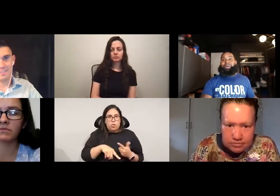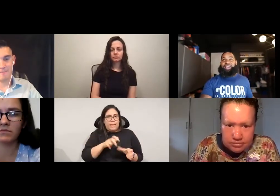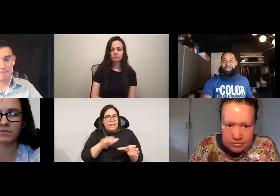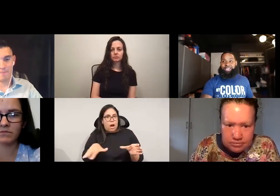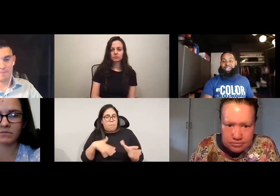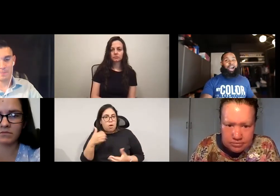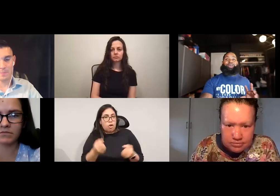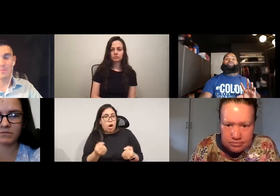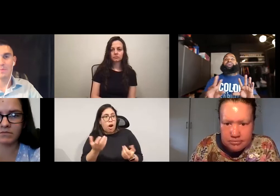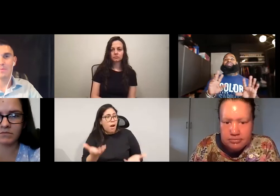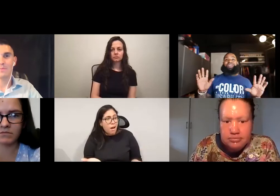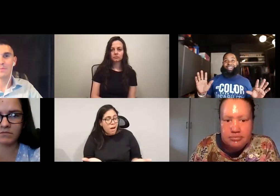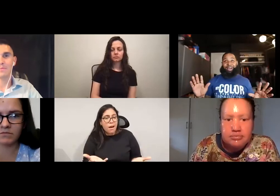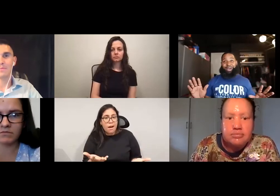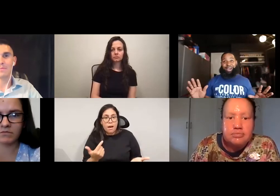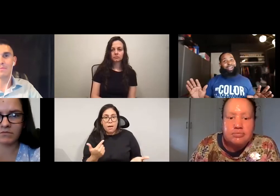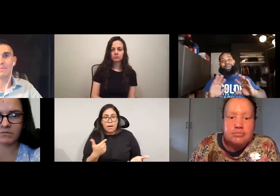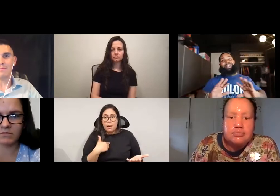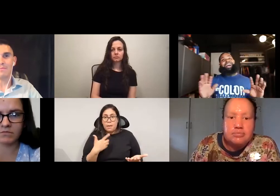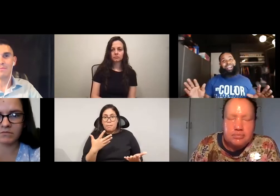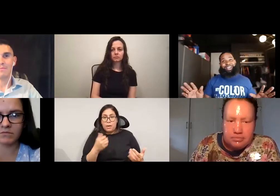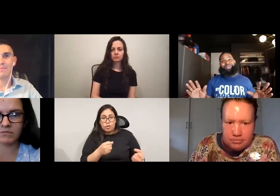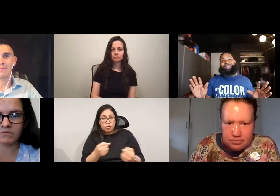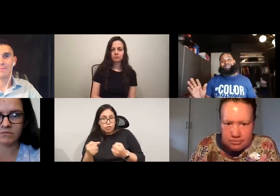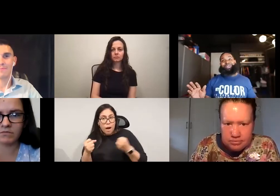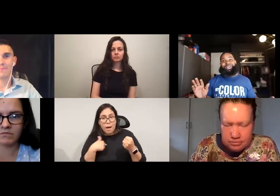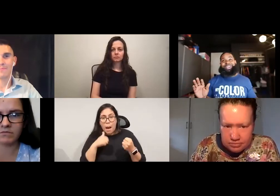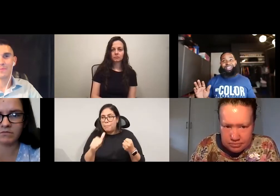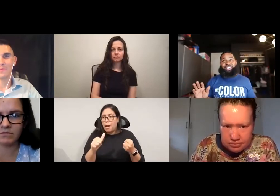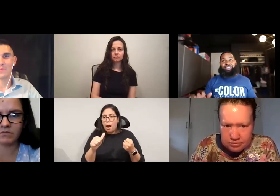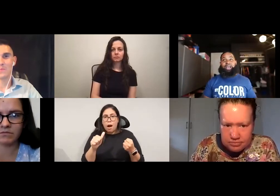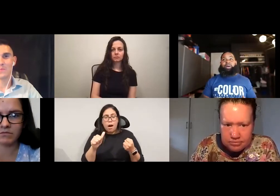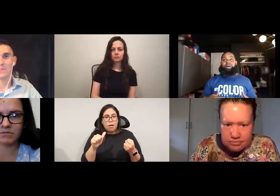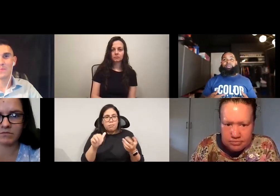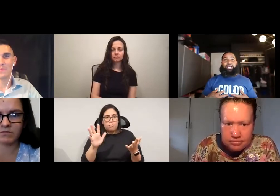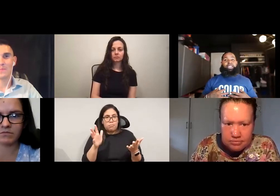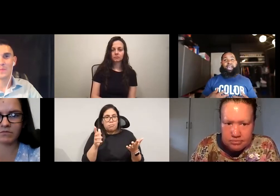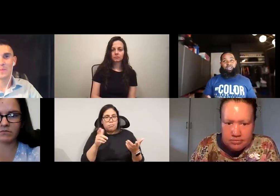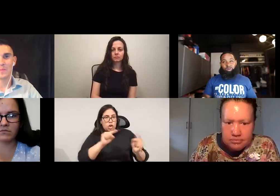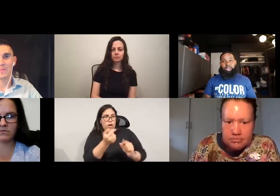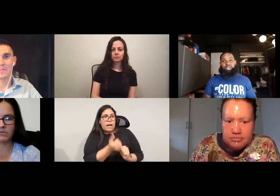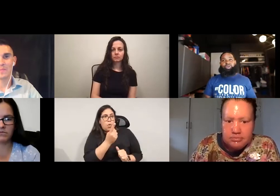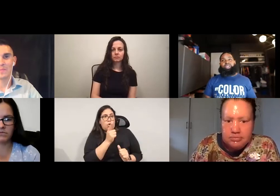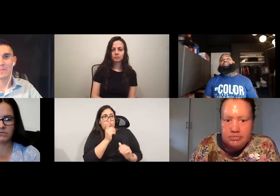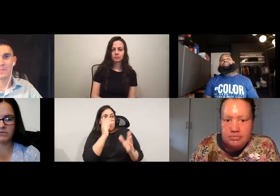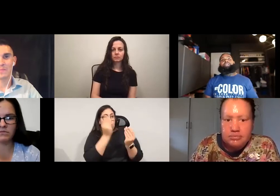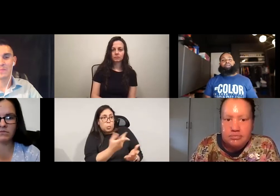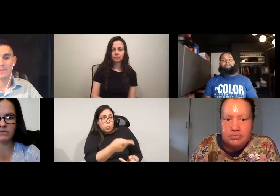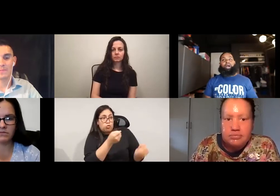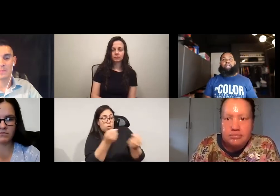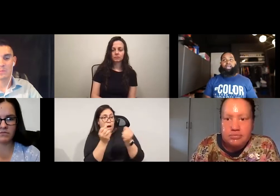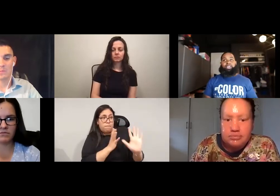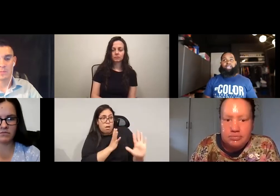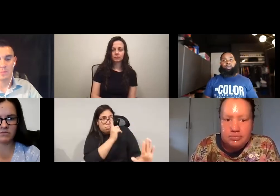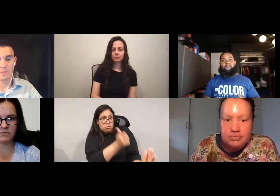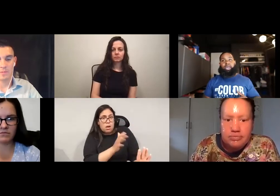I'm like, man, I don't drive a van, and I'm not knocking anyone in a wheelchair that does. But I'm like, is that the way that you see us?